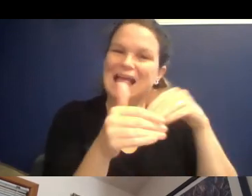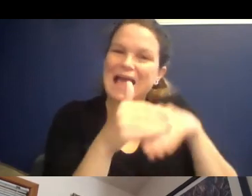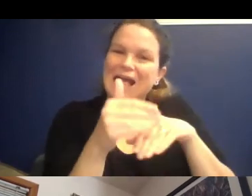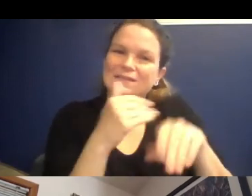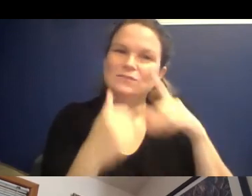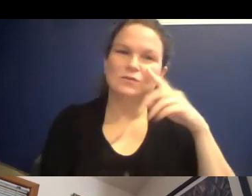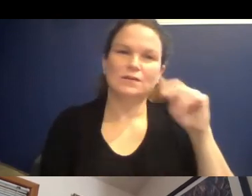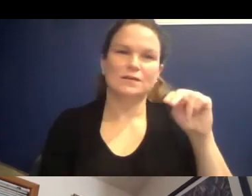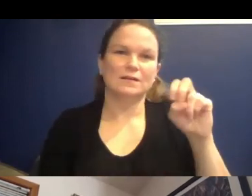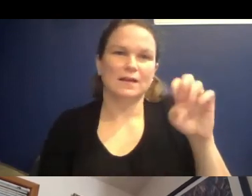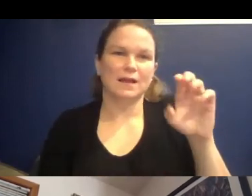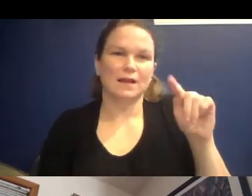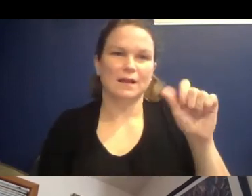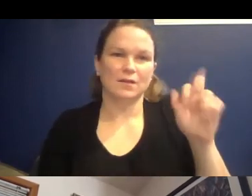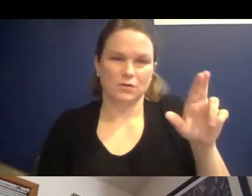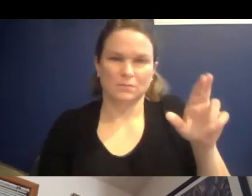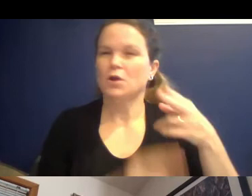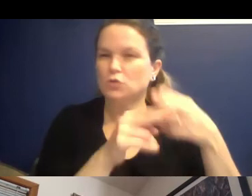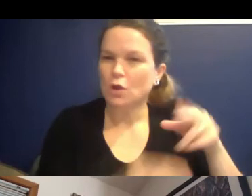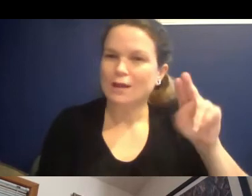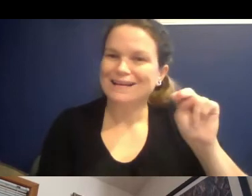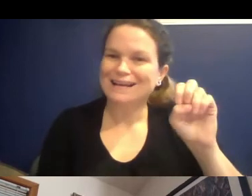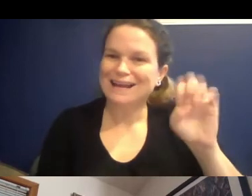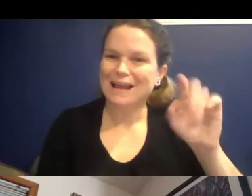nectary. This is a